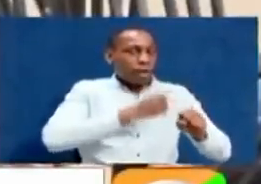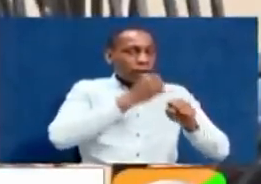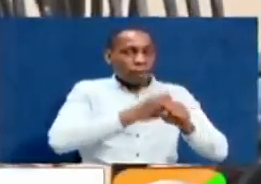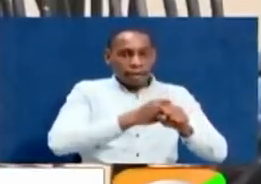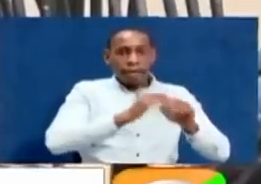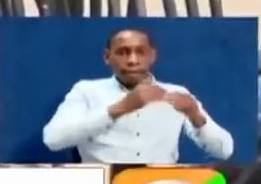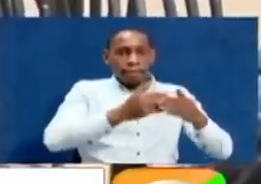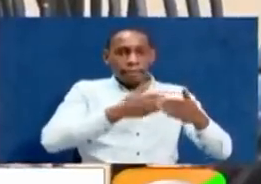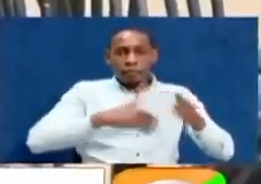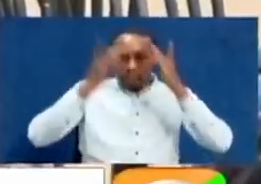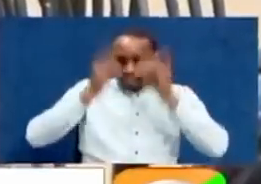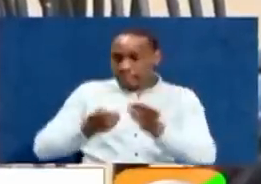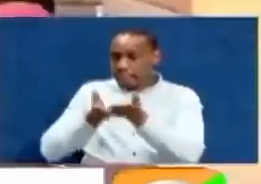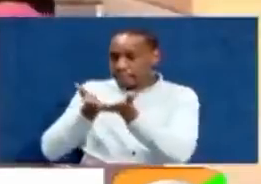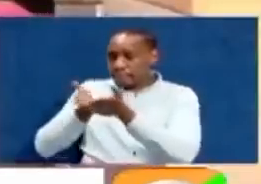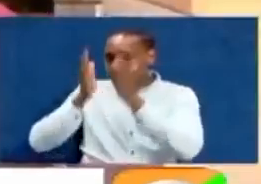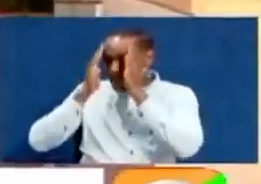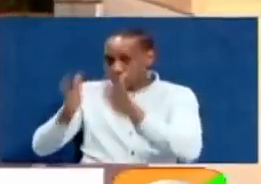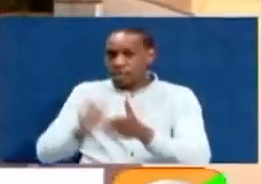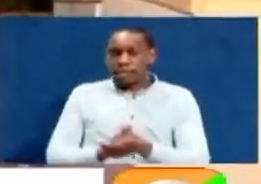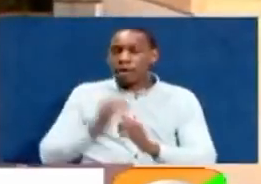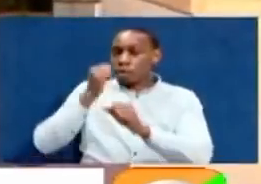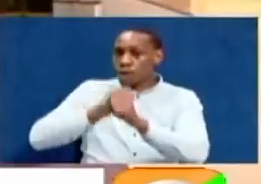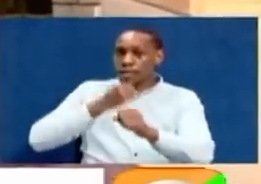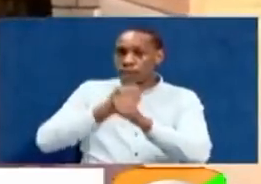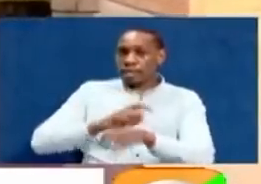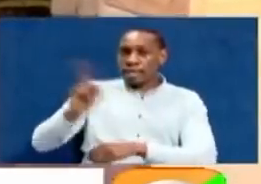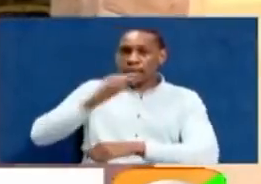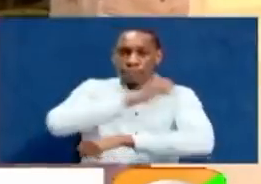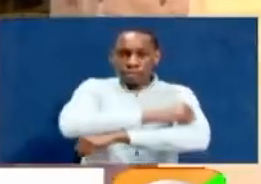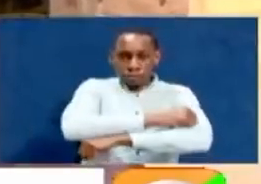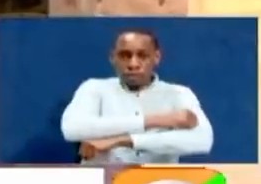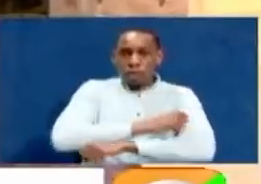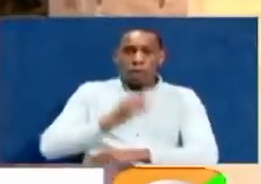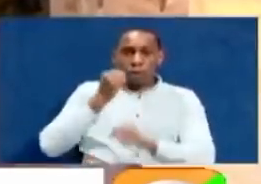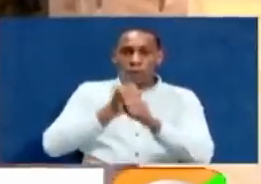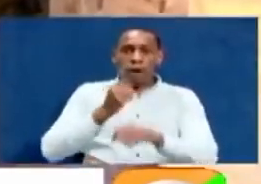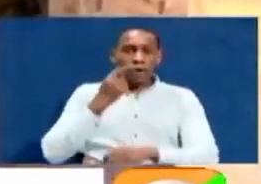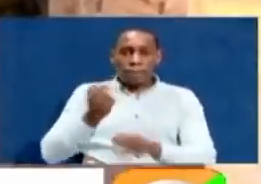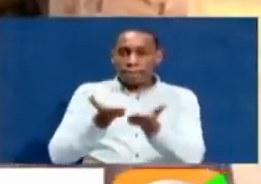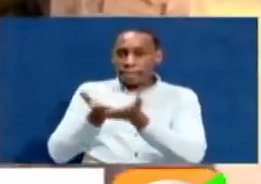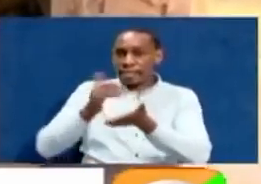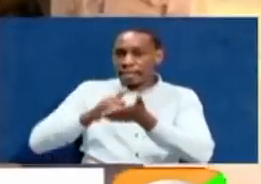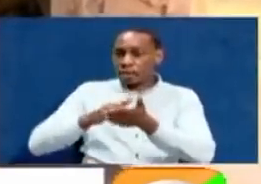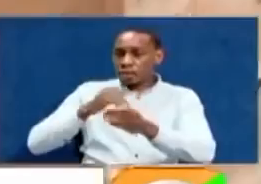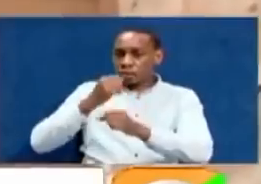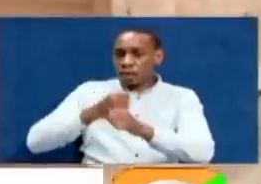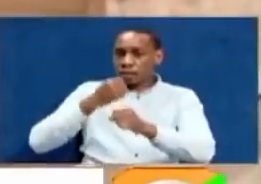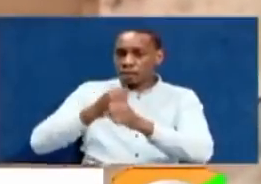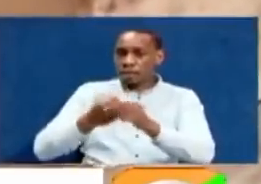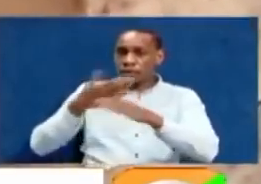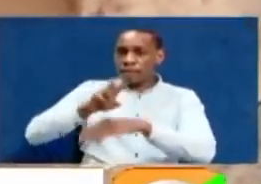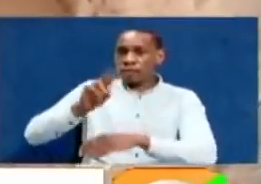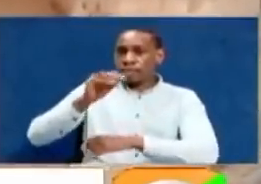of entrepreneurship over employment. He has been working at the Nairobi School Furniture Workshop, a business that has been operational for more